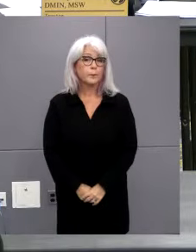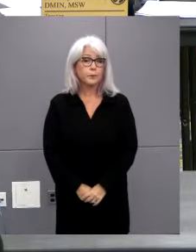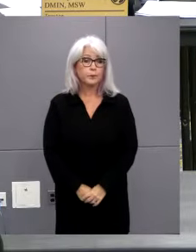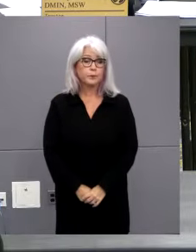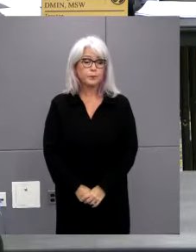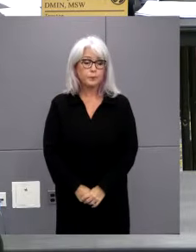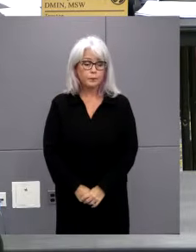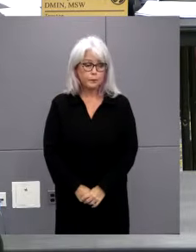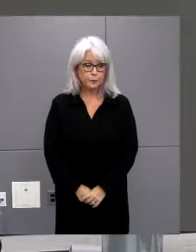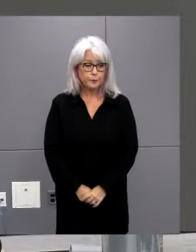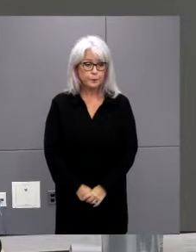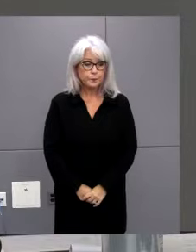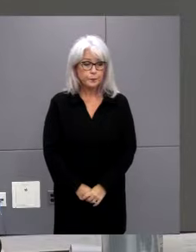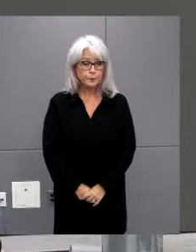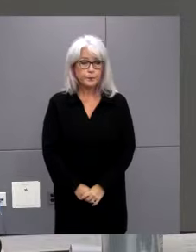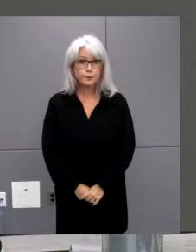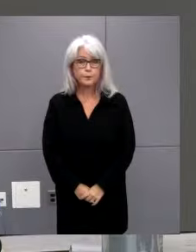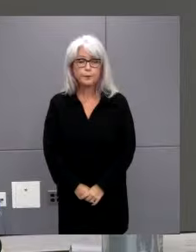Well, Art, would you